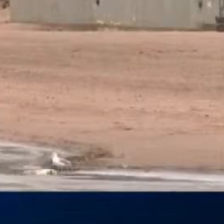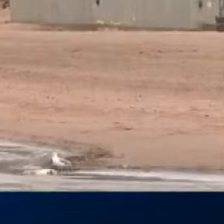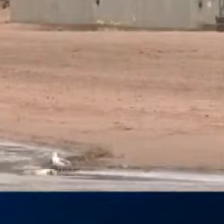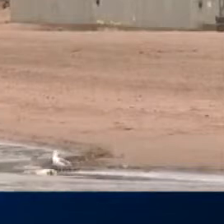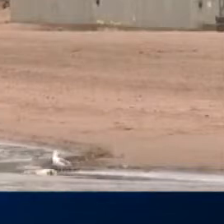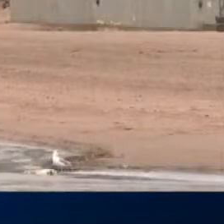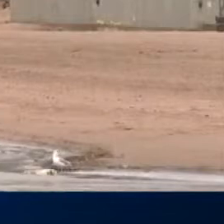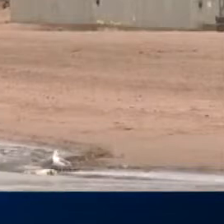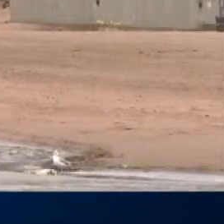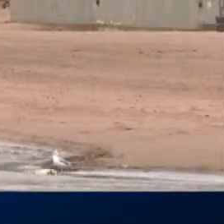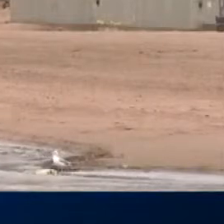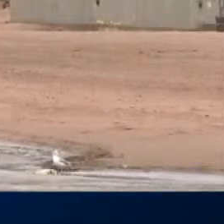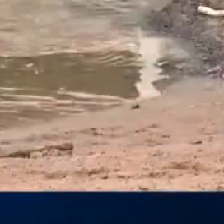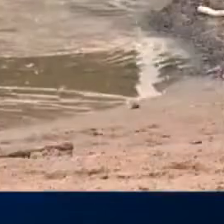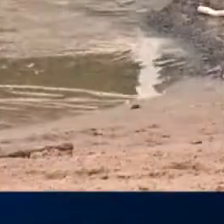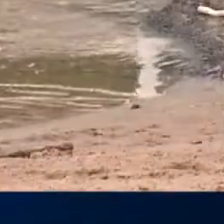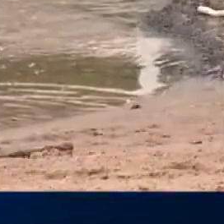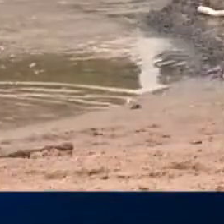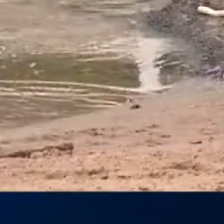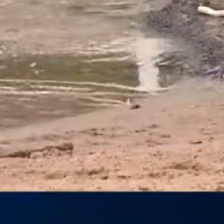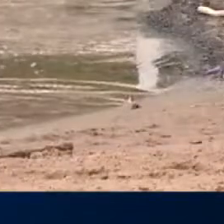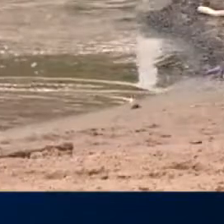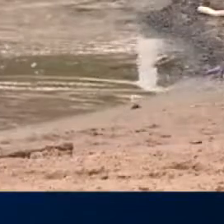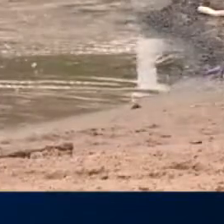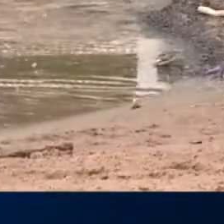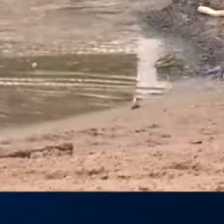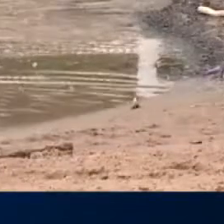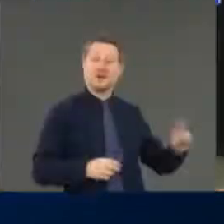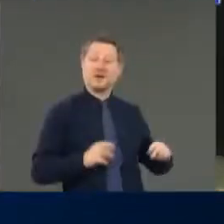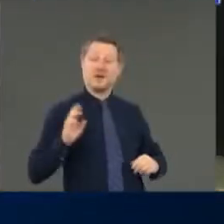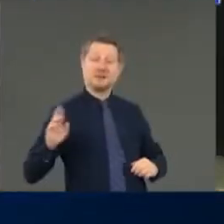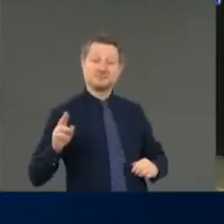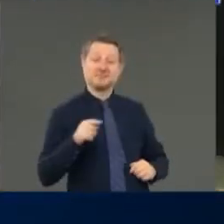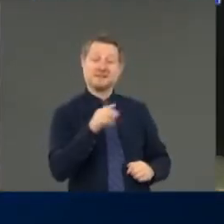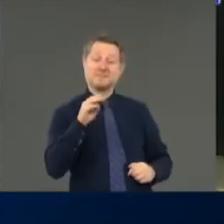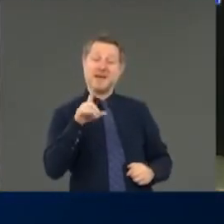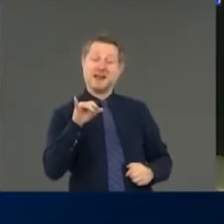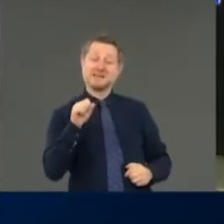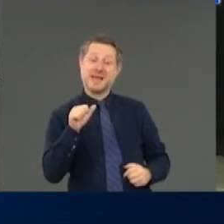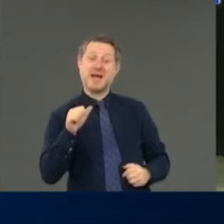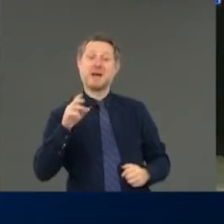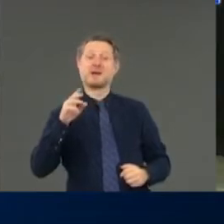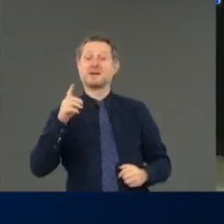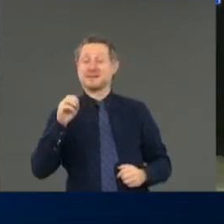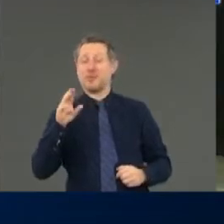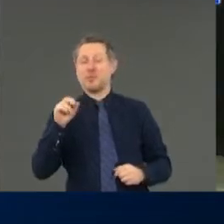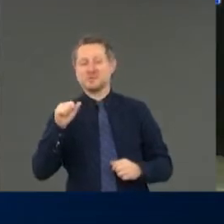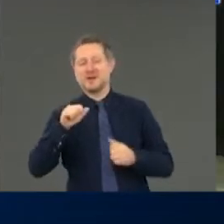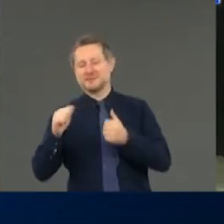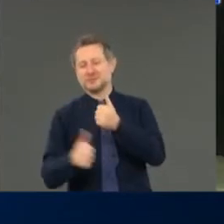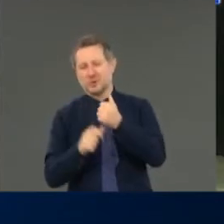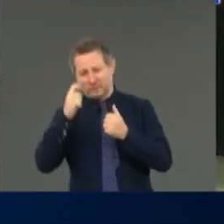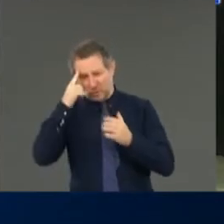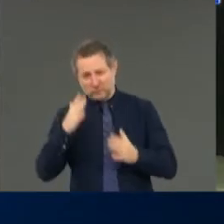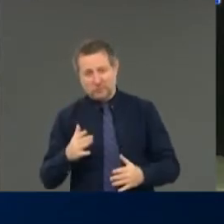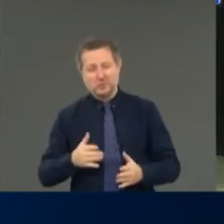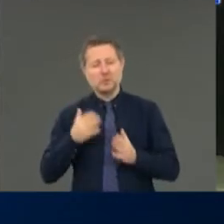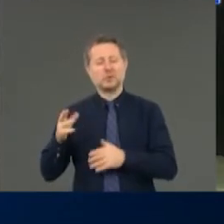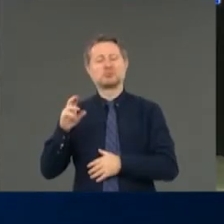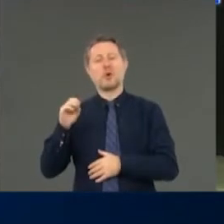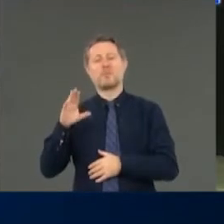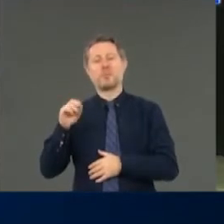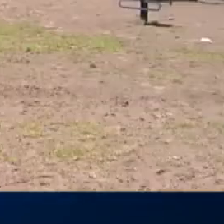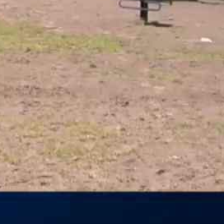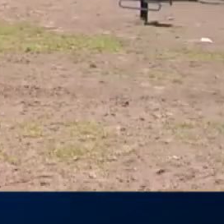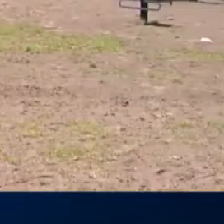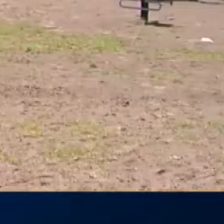this can make many residents wanting to hold social gatherings. Governor Cuomo stating in his daily briefing today, for